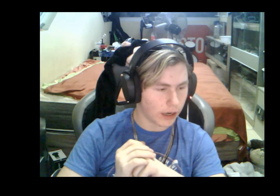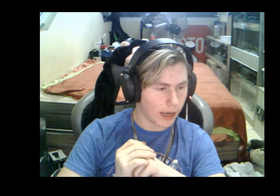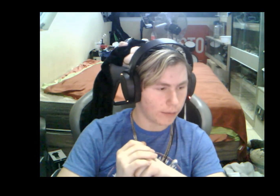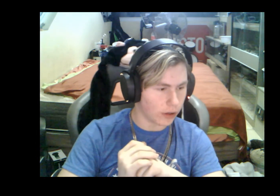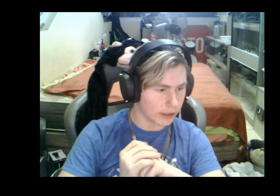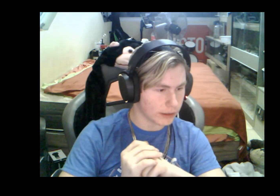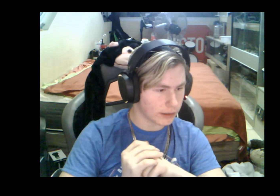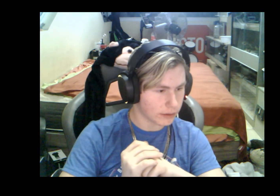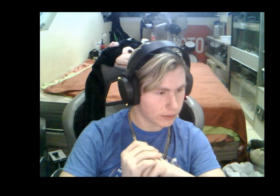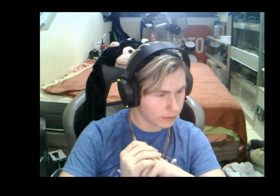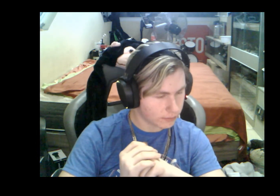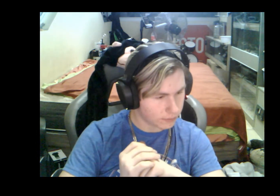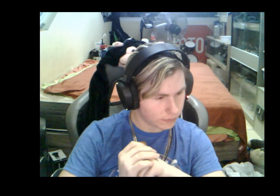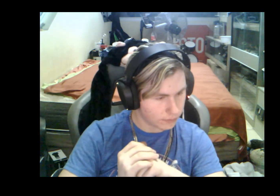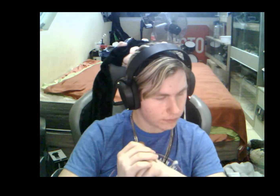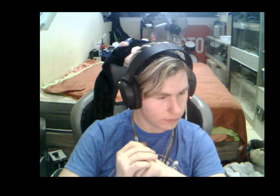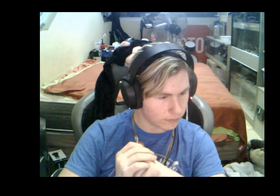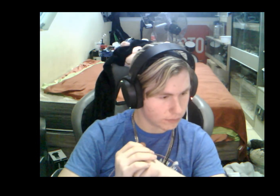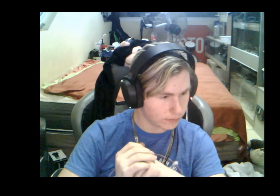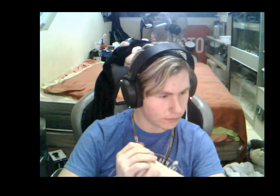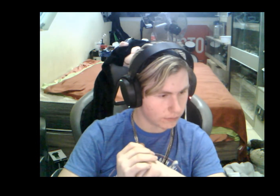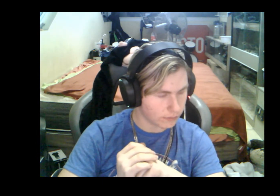Yeah, I am, Marius.